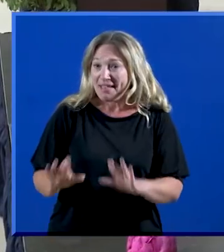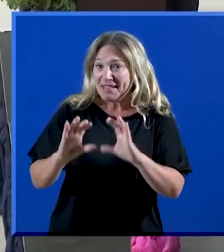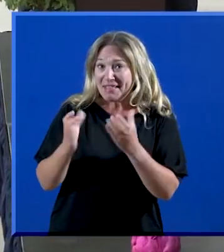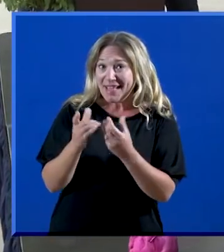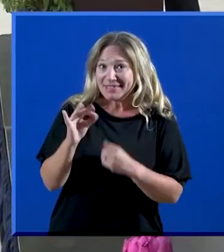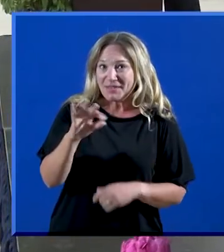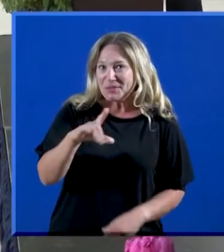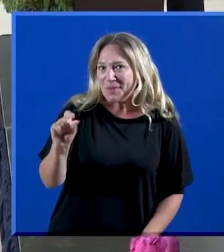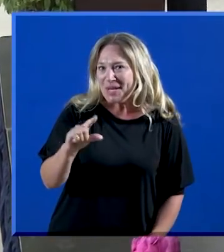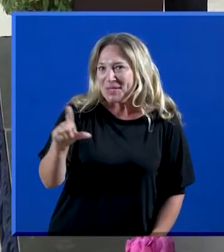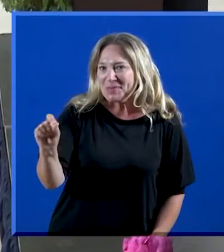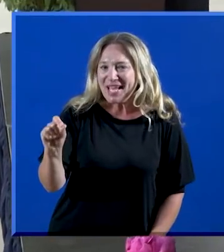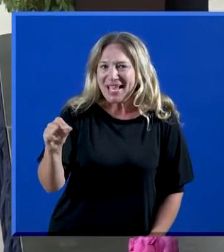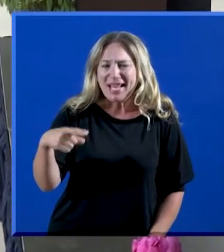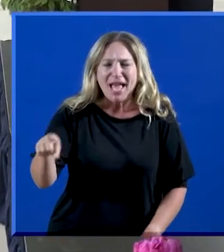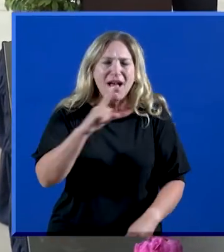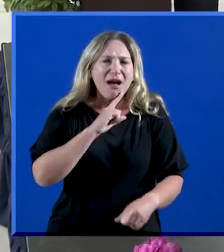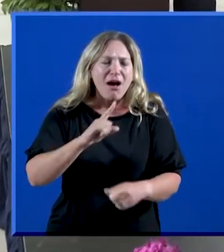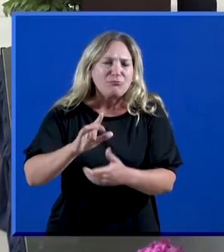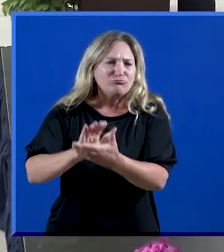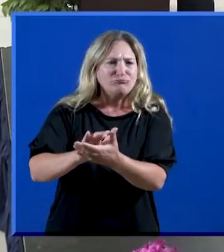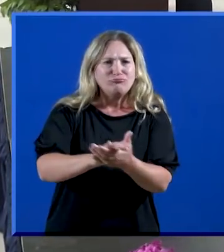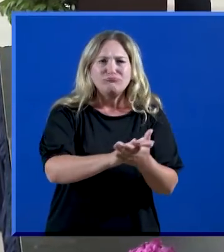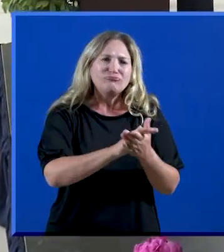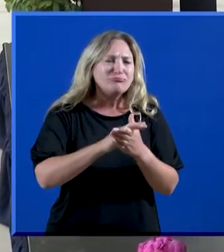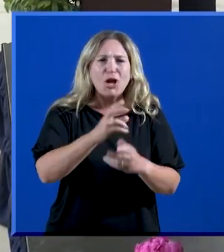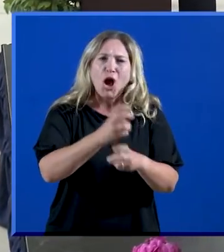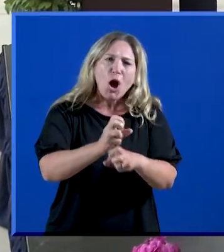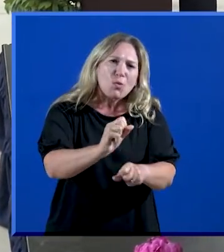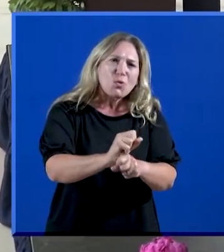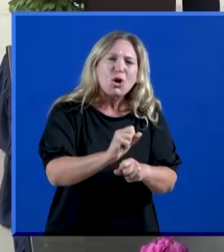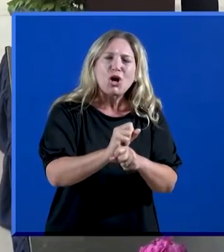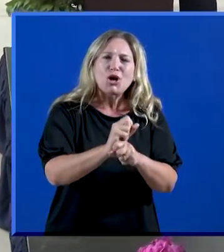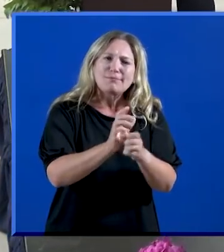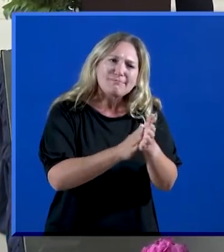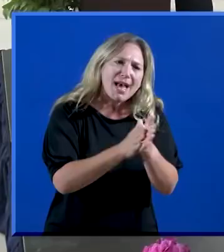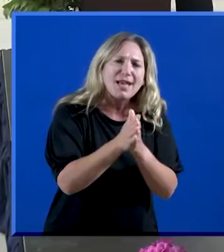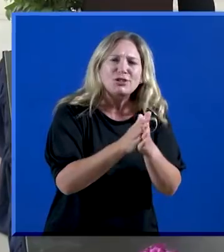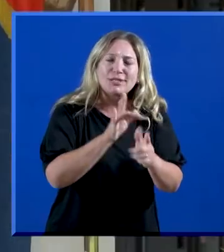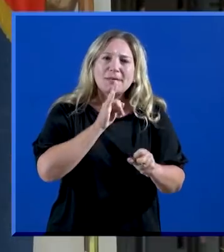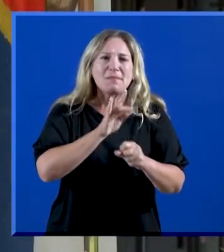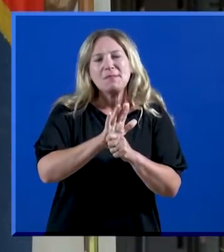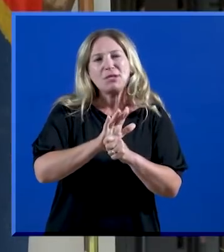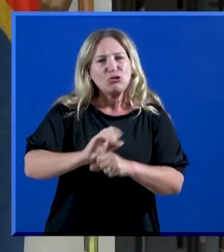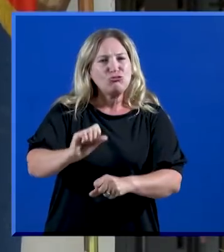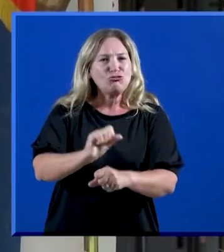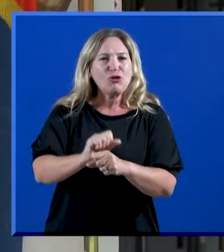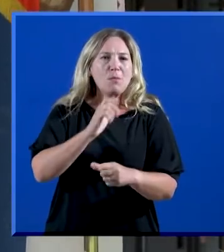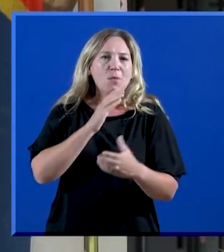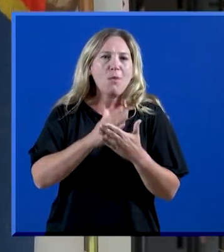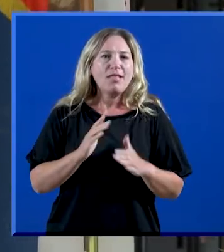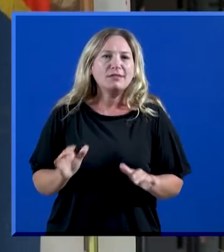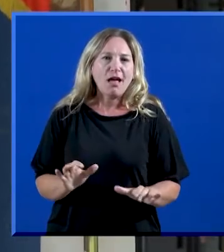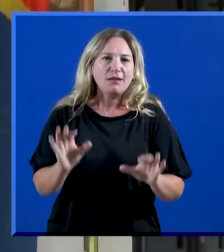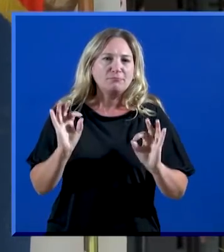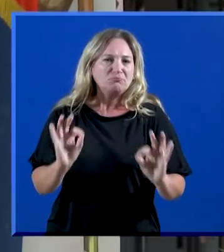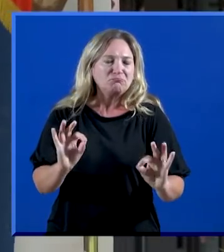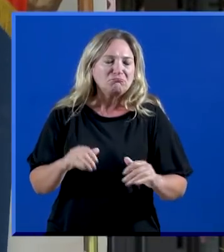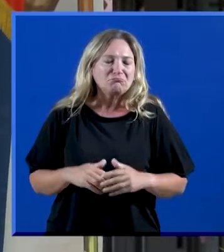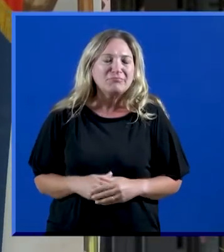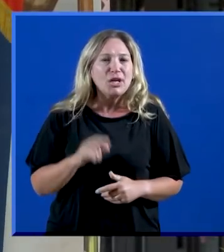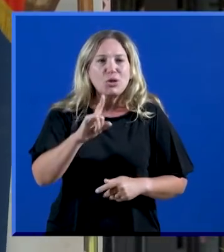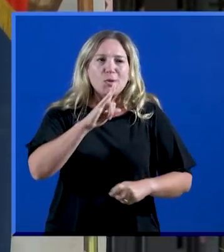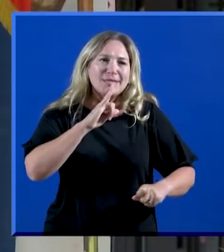Class of 2020, you're to be commended for your hard work, passion, and commitment to a job well done.